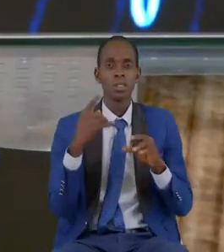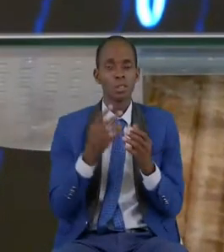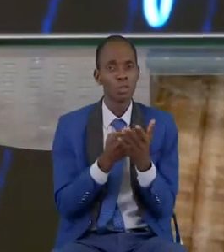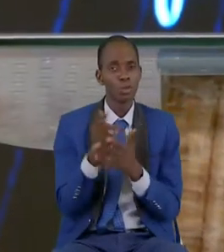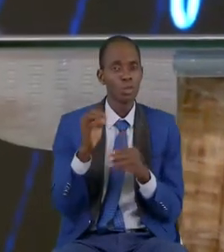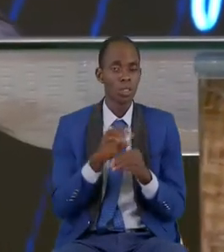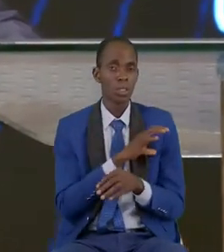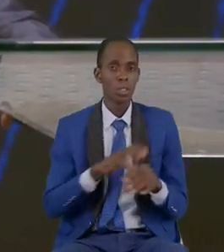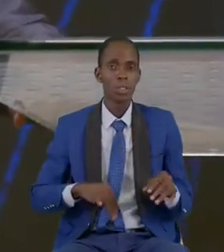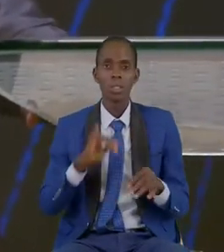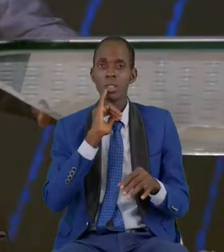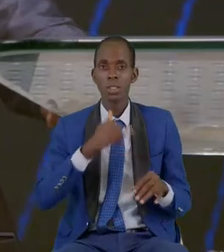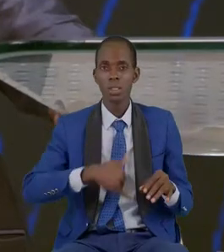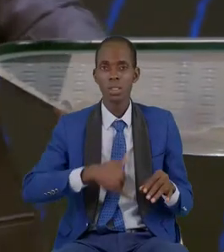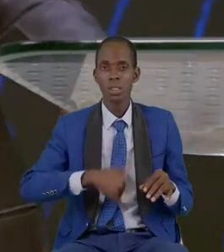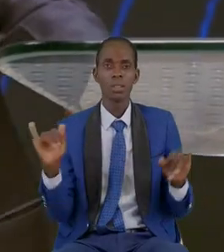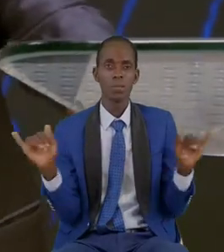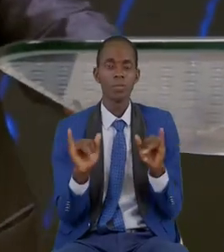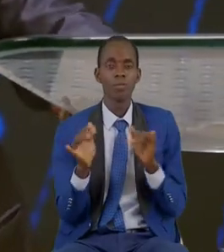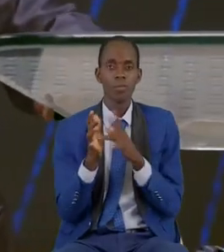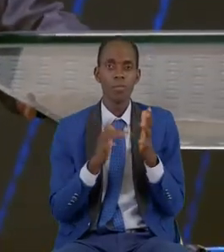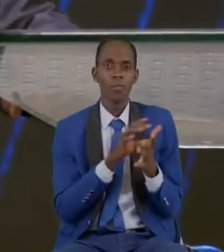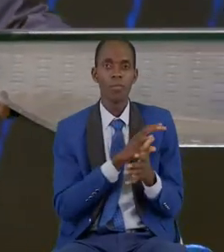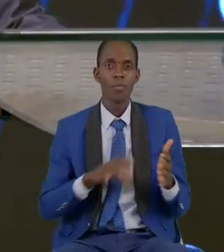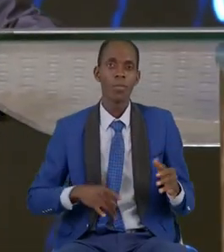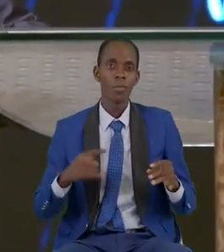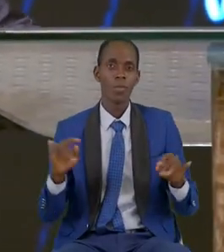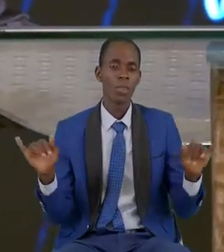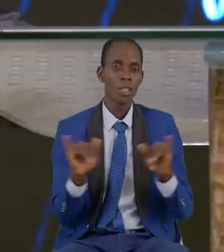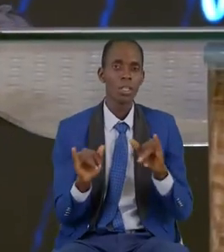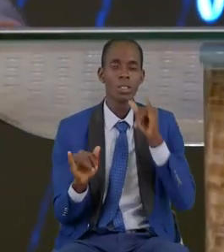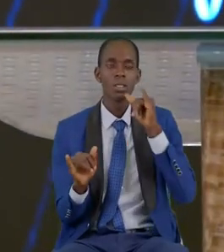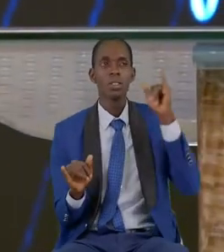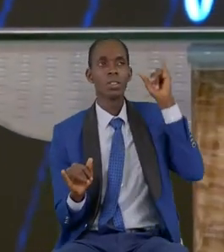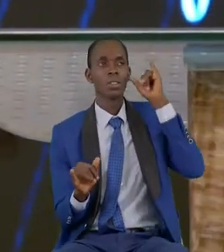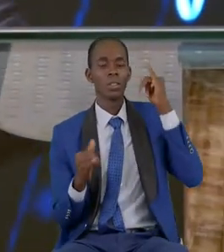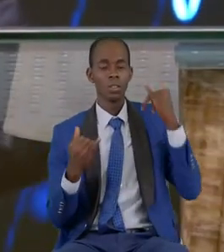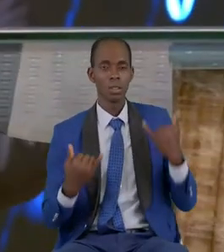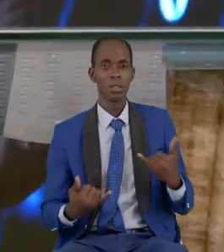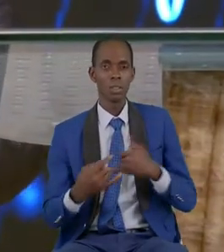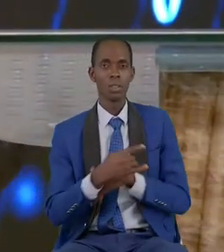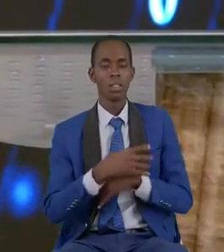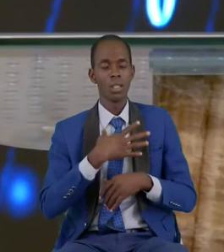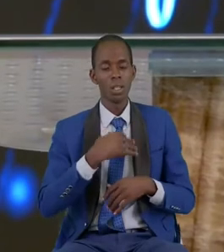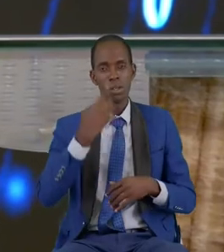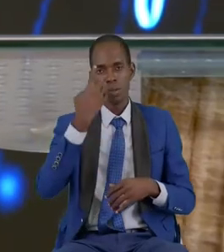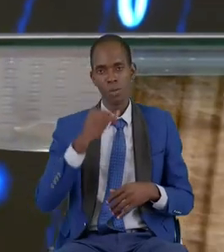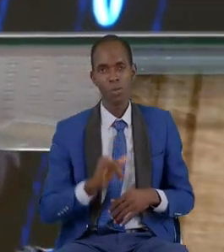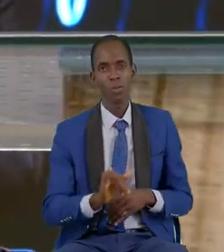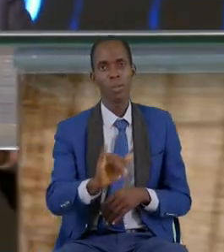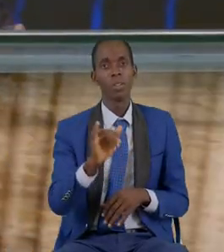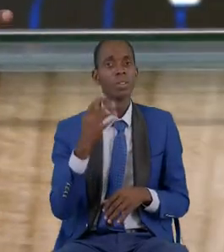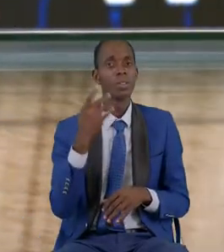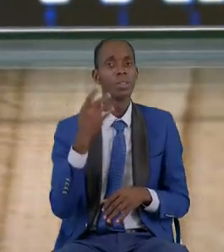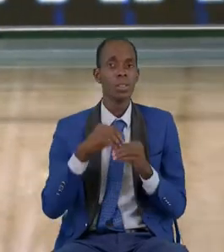same. Jesus Christ, the same yesterday and today and forever. Look at verse 9. In verse